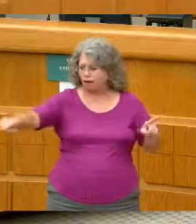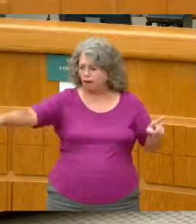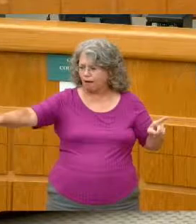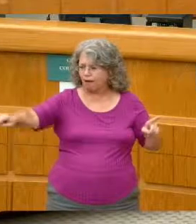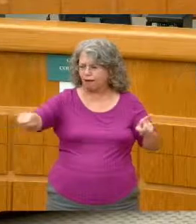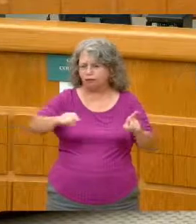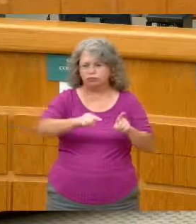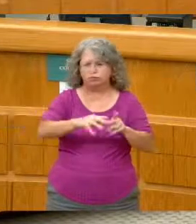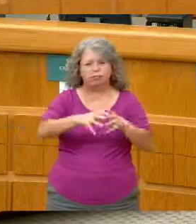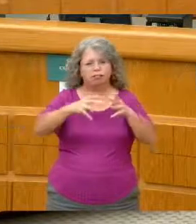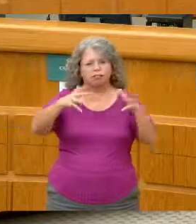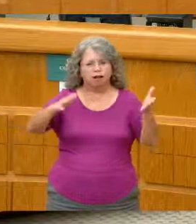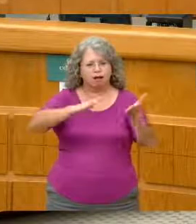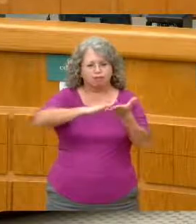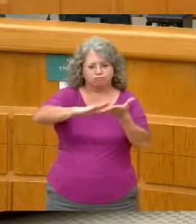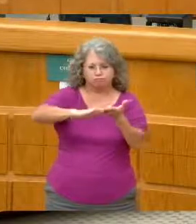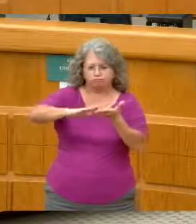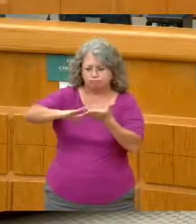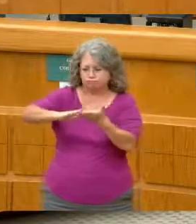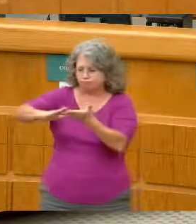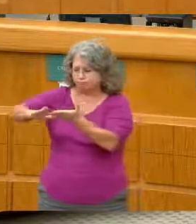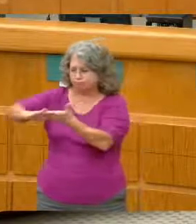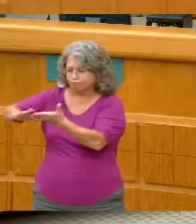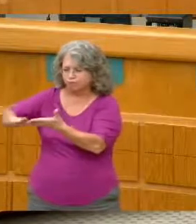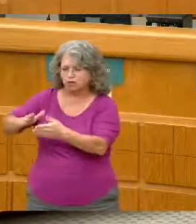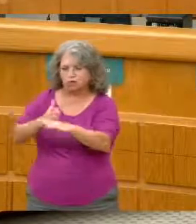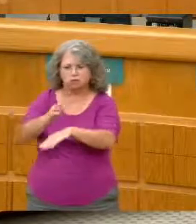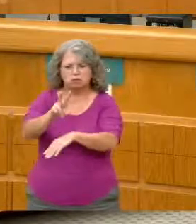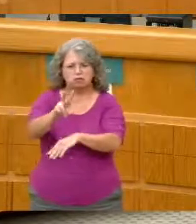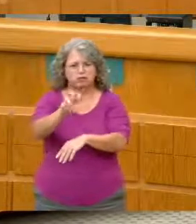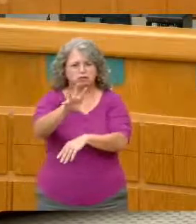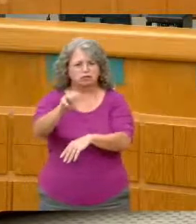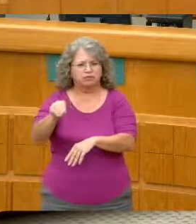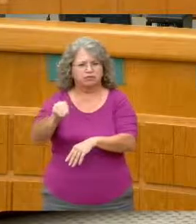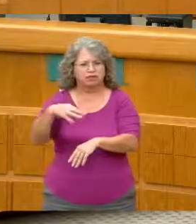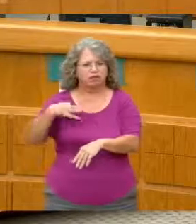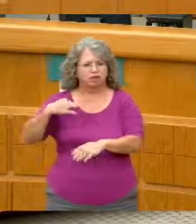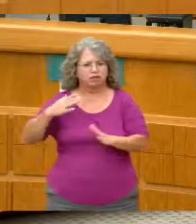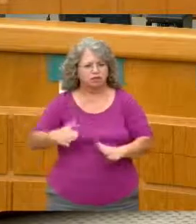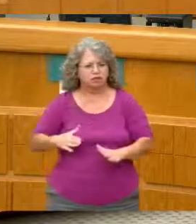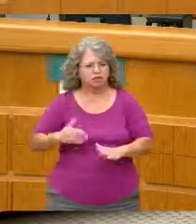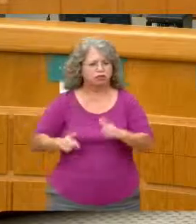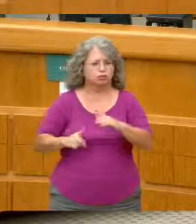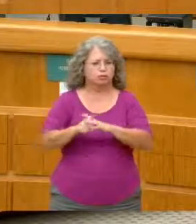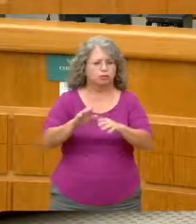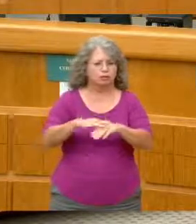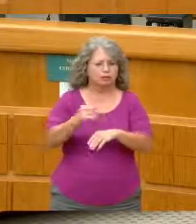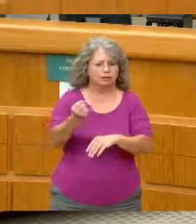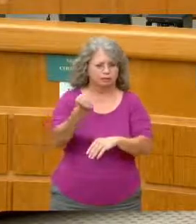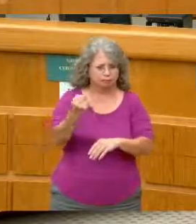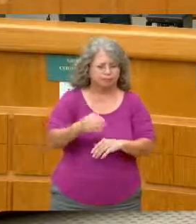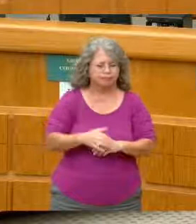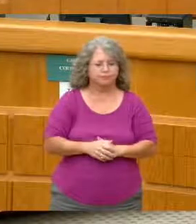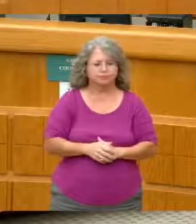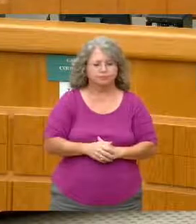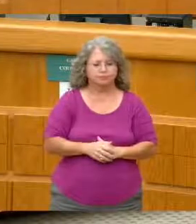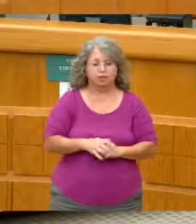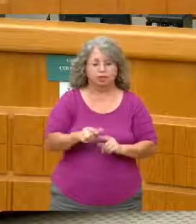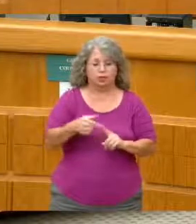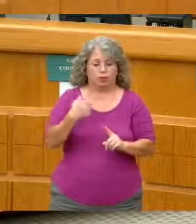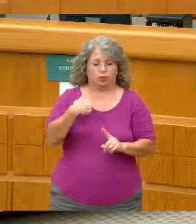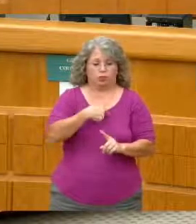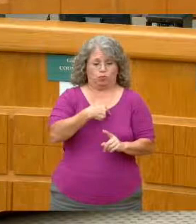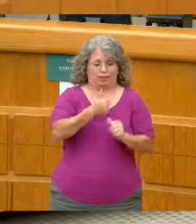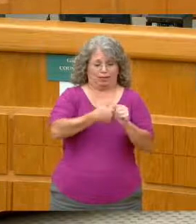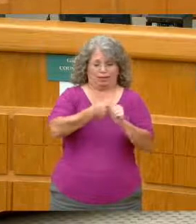Beach got a lot of cleanup, and over the 250 volunteers actually came out on Saturday.